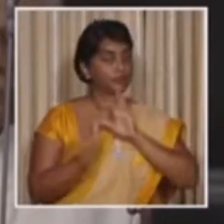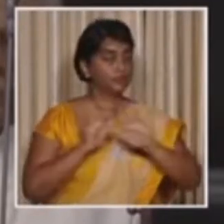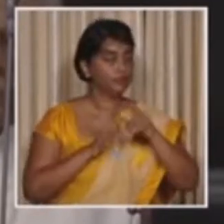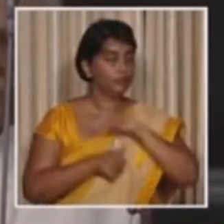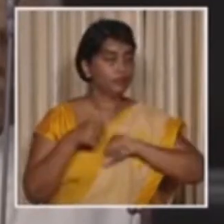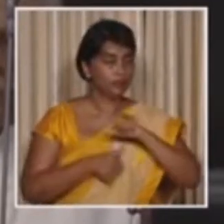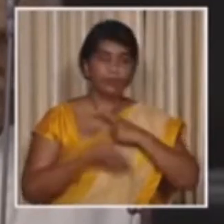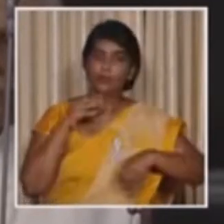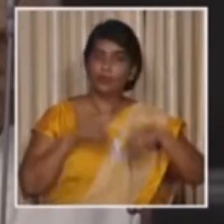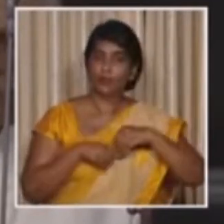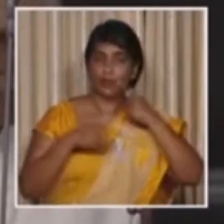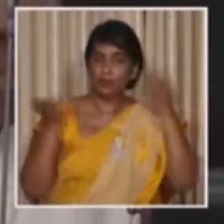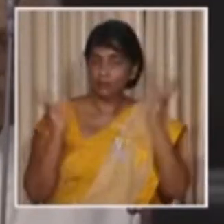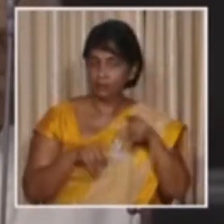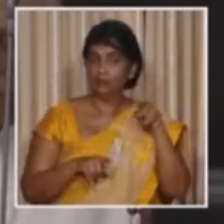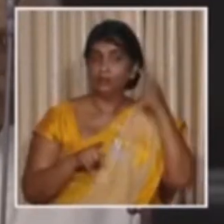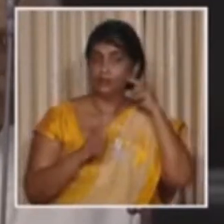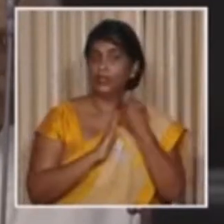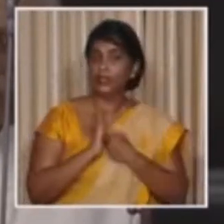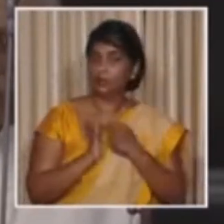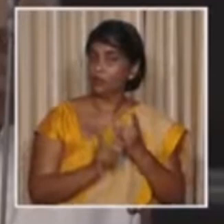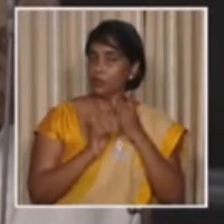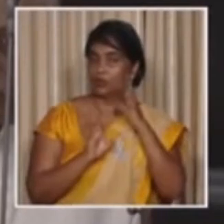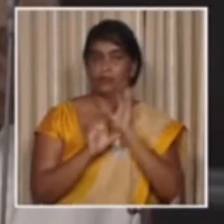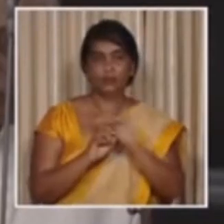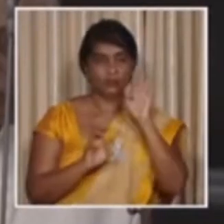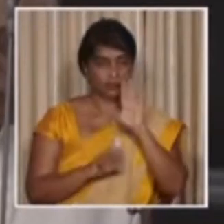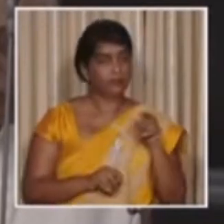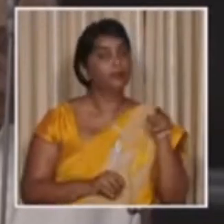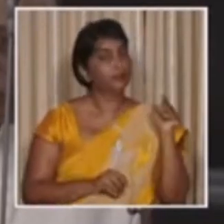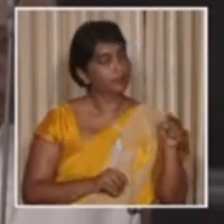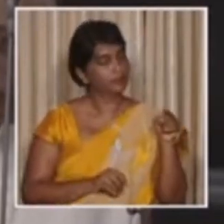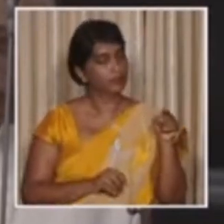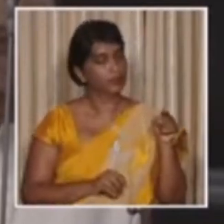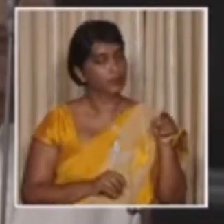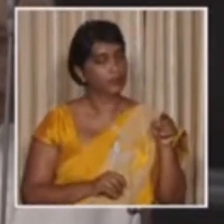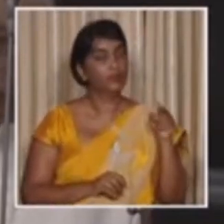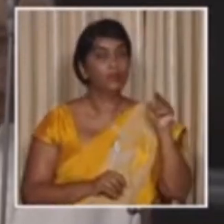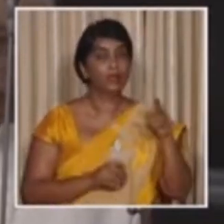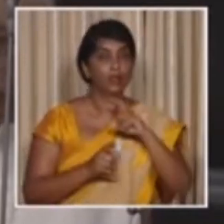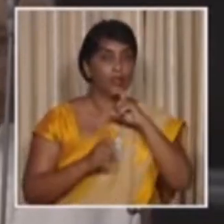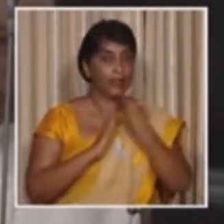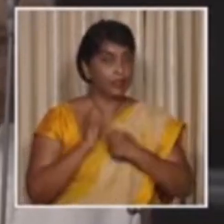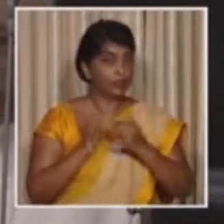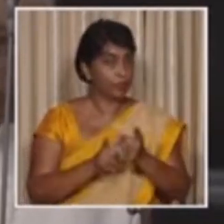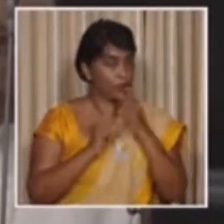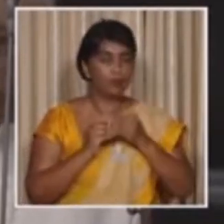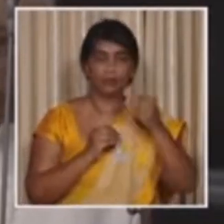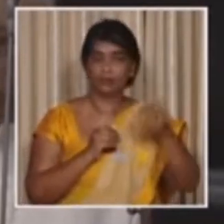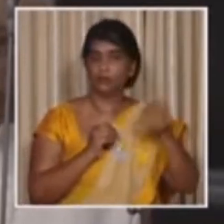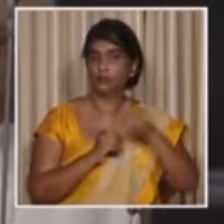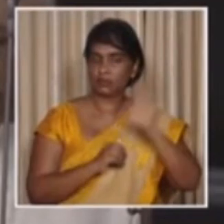election ordinance. He further submits that the commission would continue to take steps in terms of the law. In the light of the above